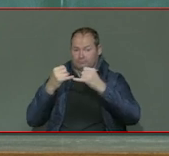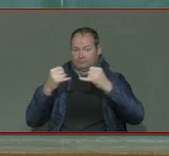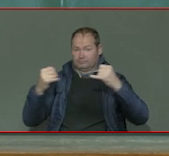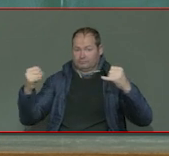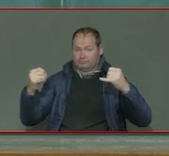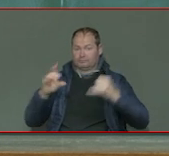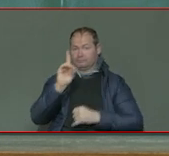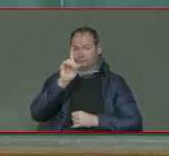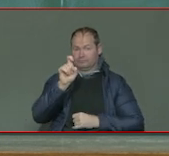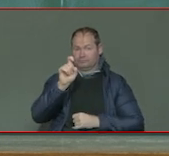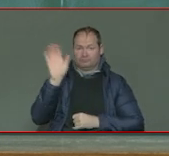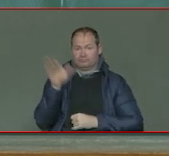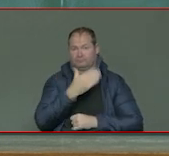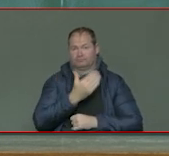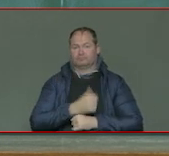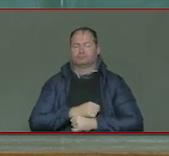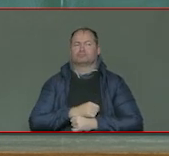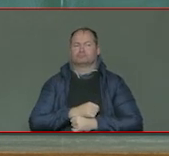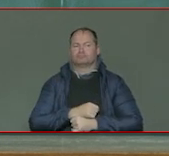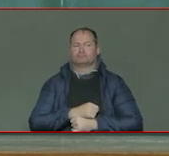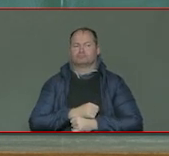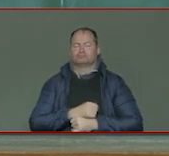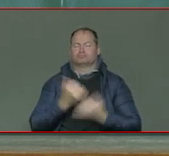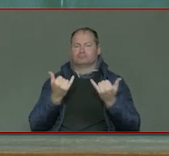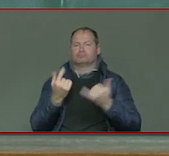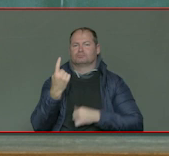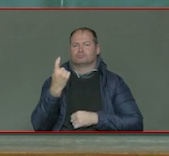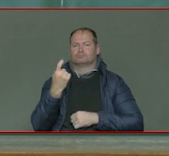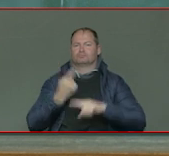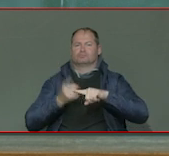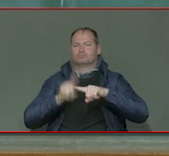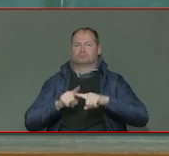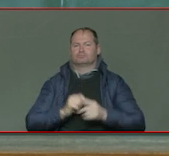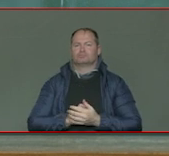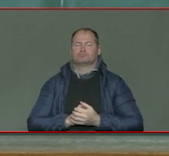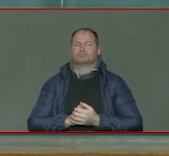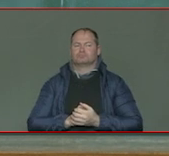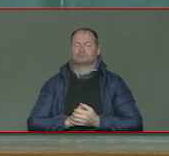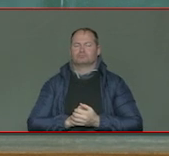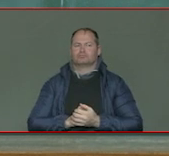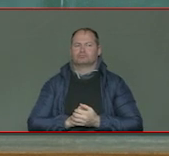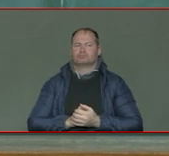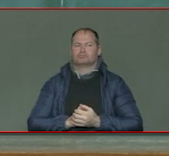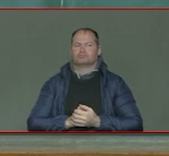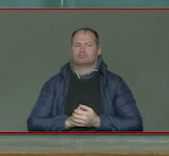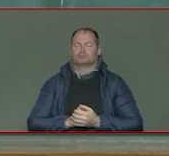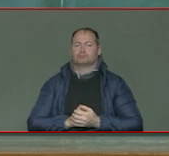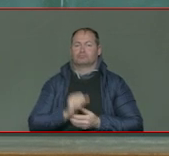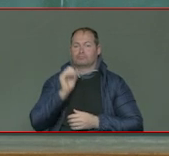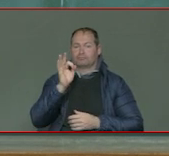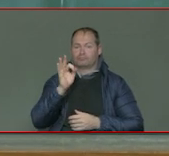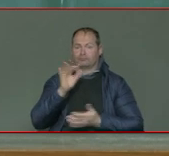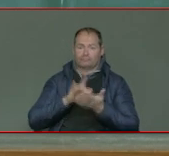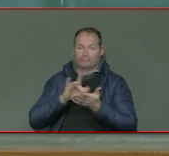drop dx. Is that clear? I'm going to give you another one. For the people that have not done